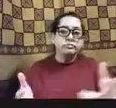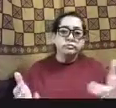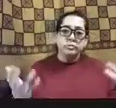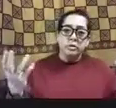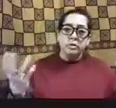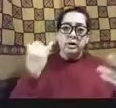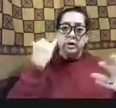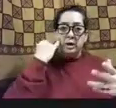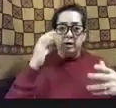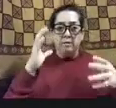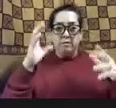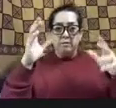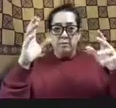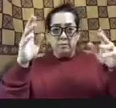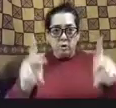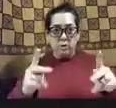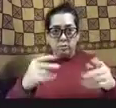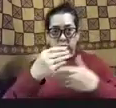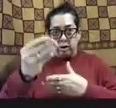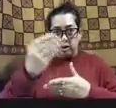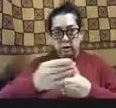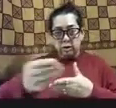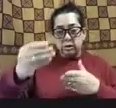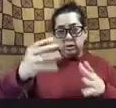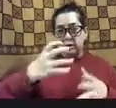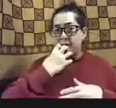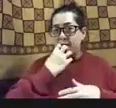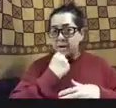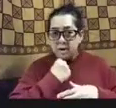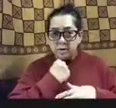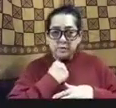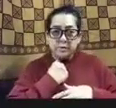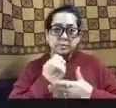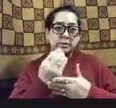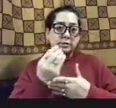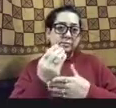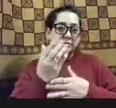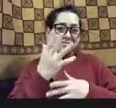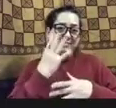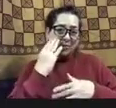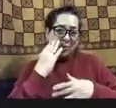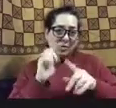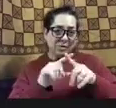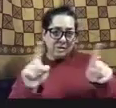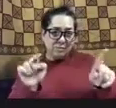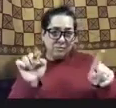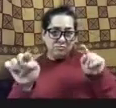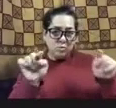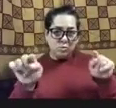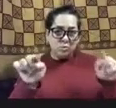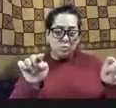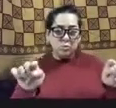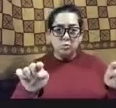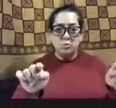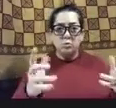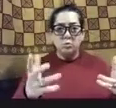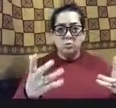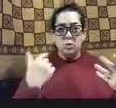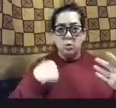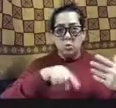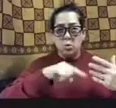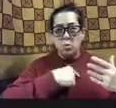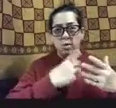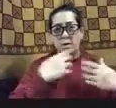if the customer cares and bothers to know the difference, and then we have